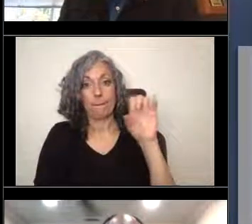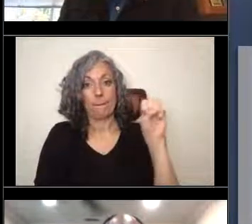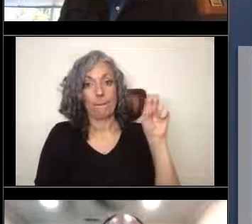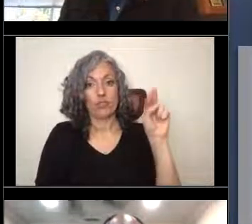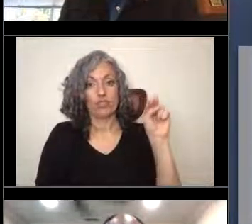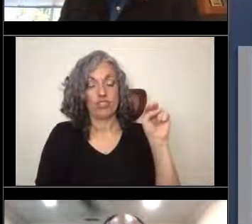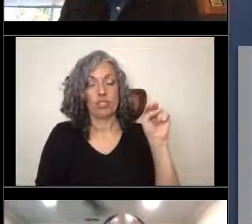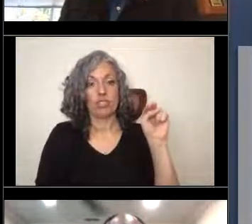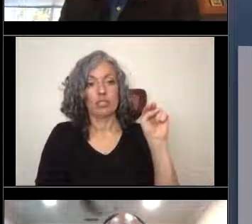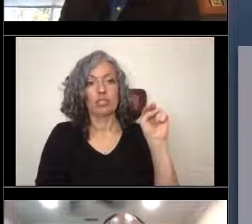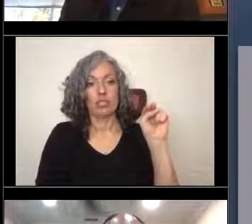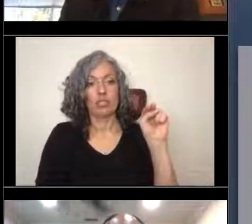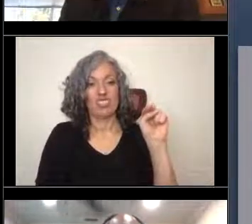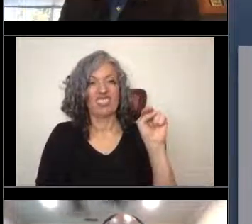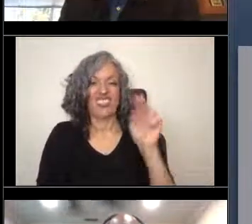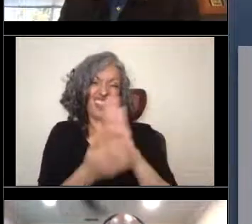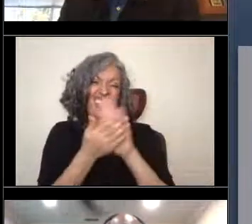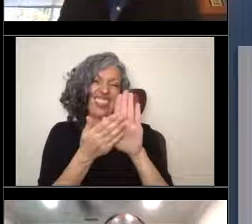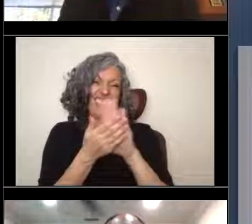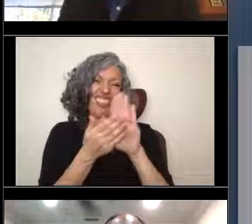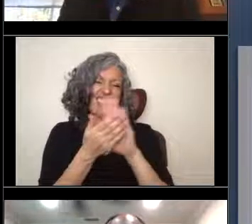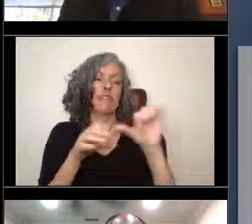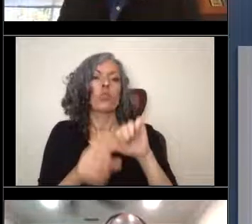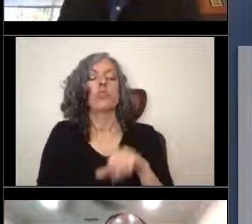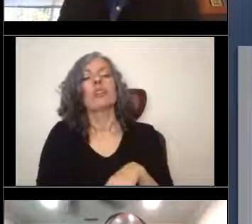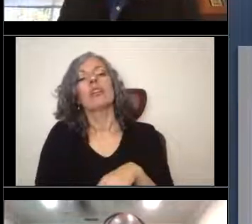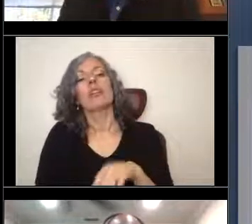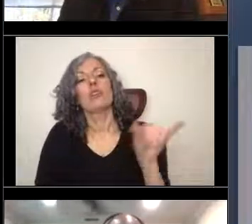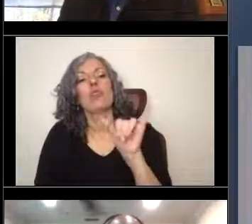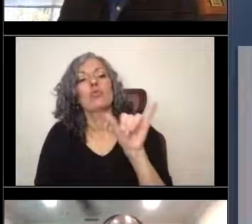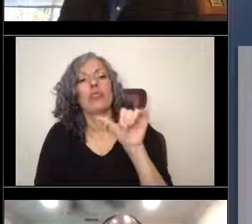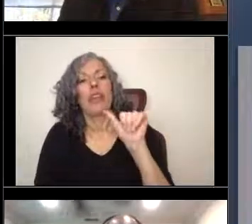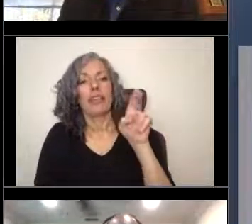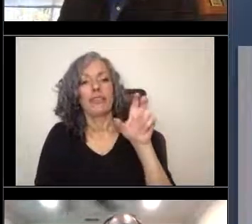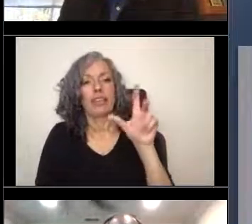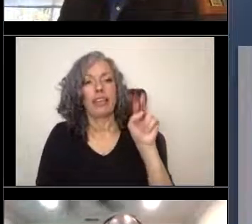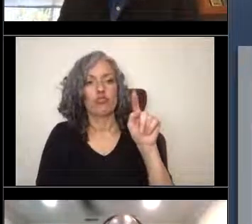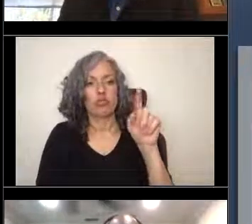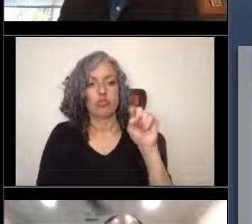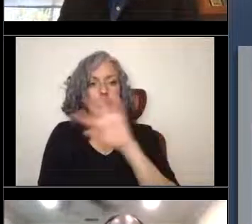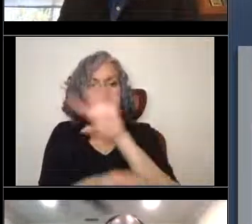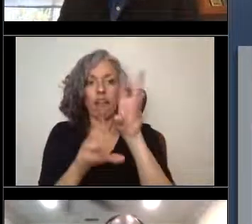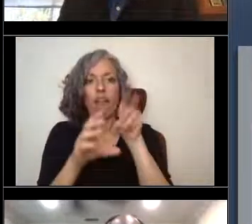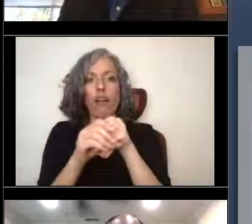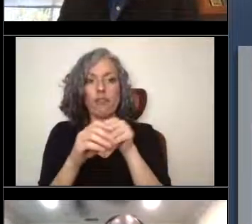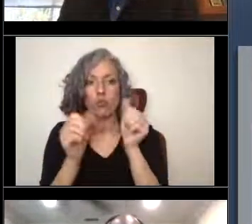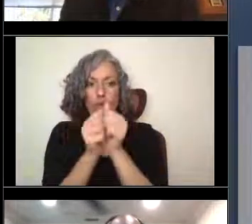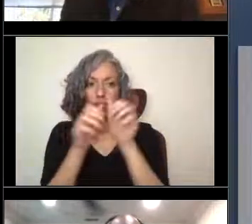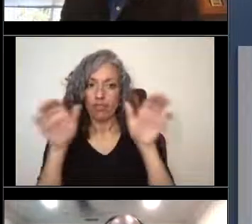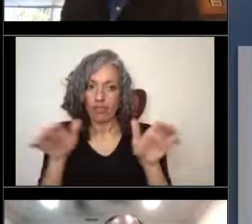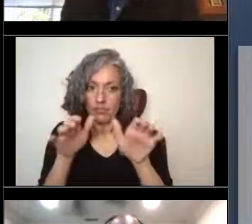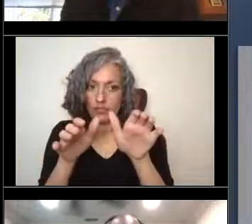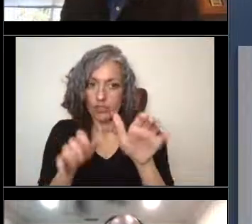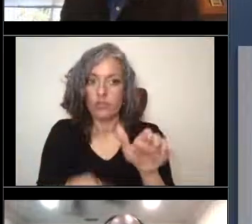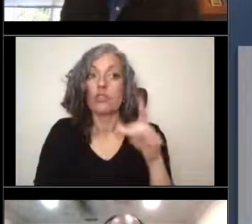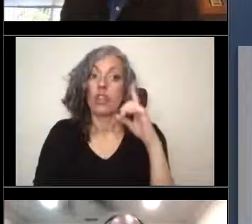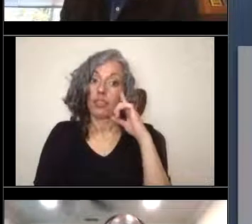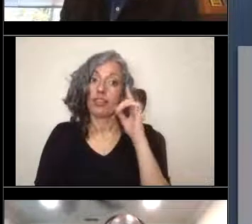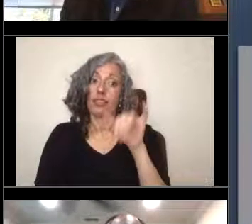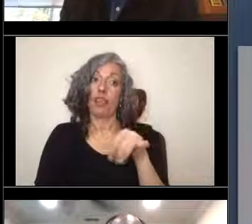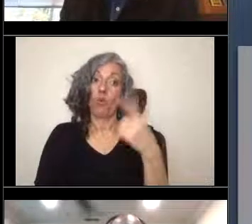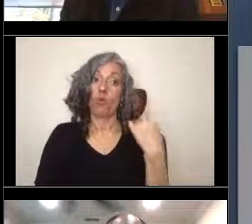our aviation also is involved with those activities. And I would think that we would be